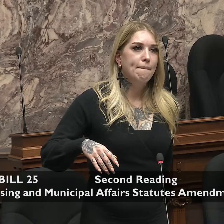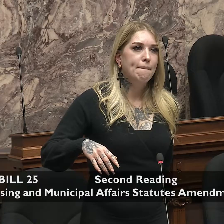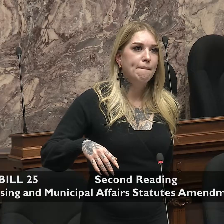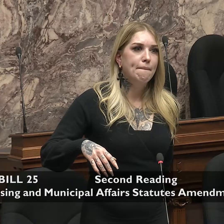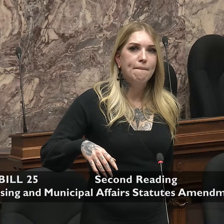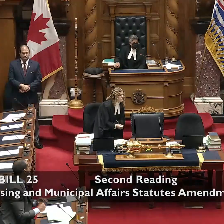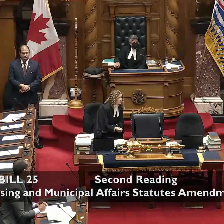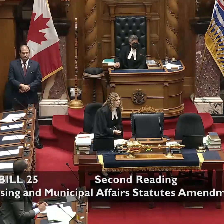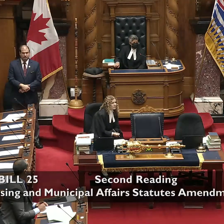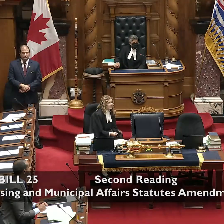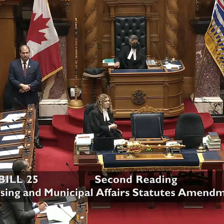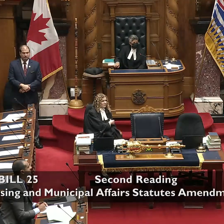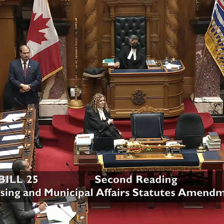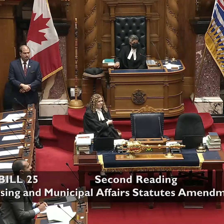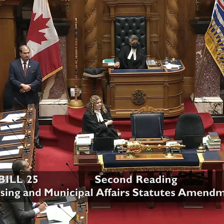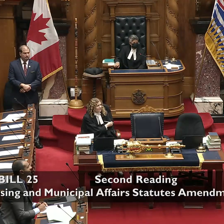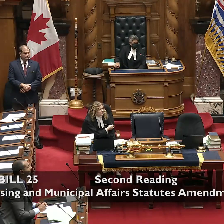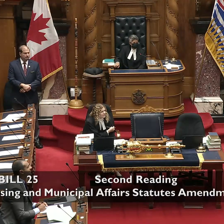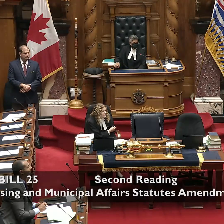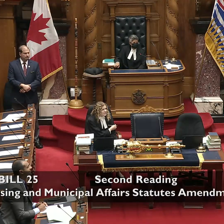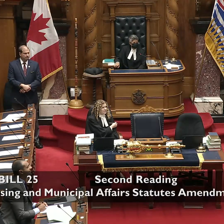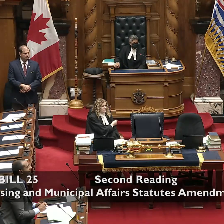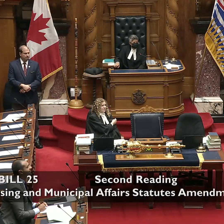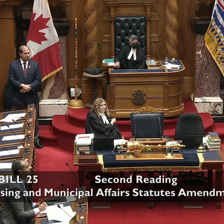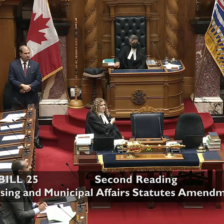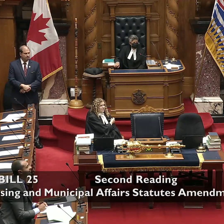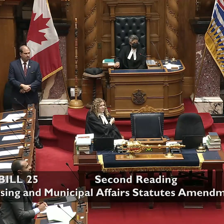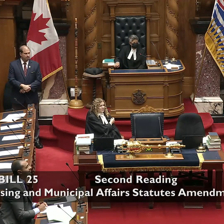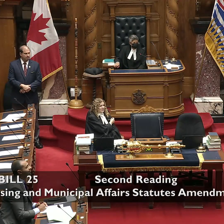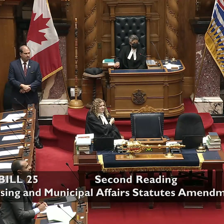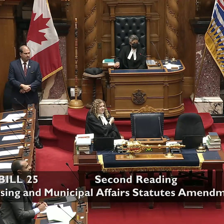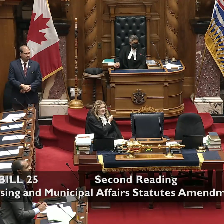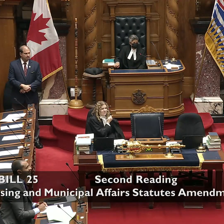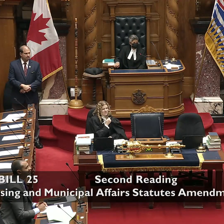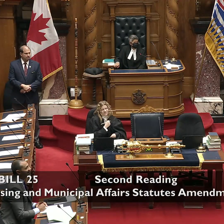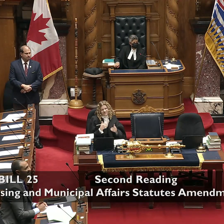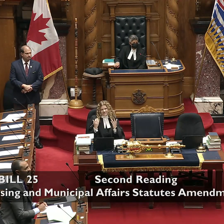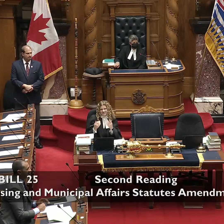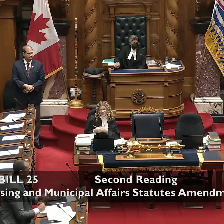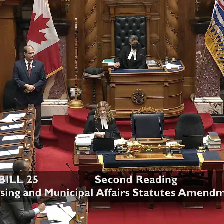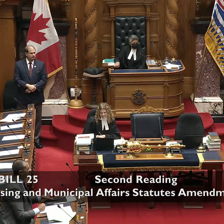You got 24 seconds, so if you want to wrap it up. Oh, sorry.